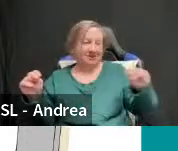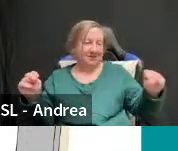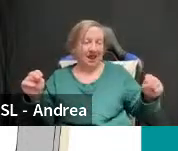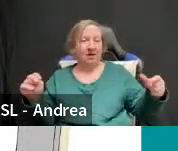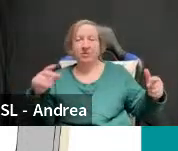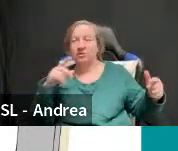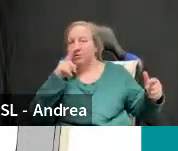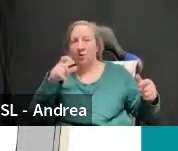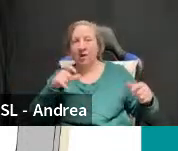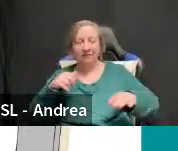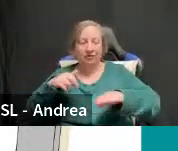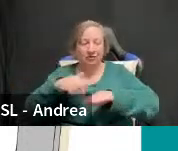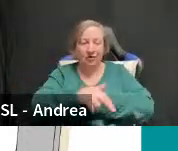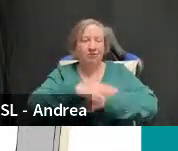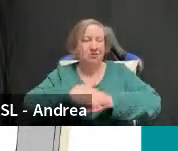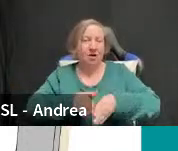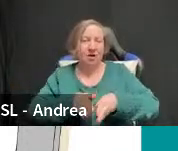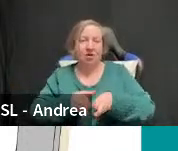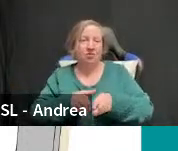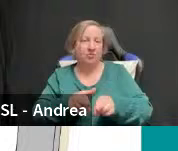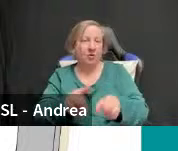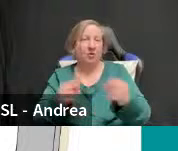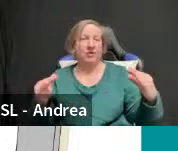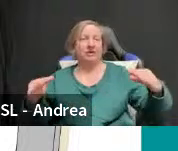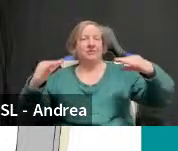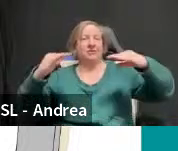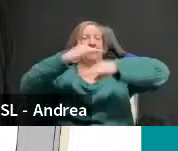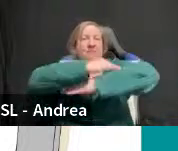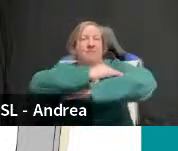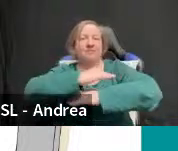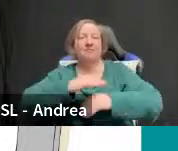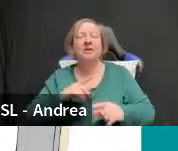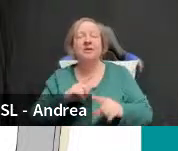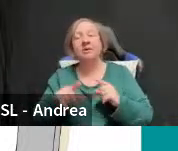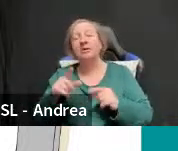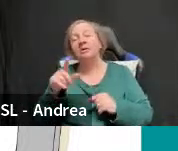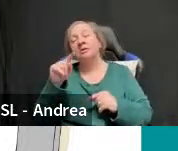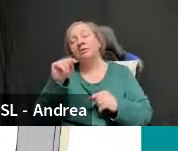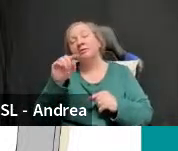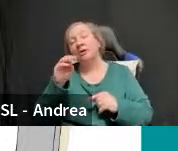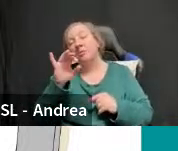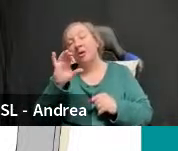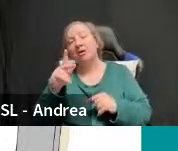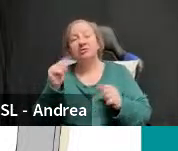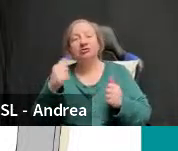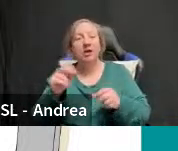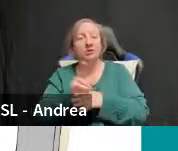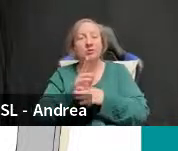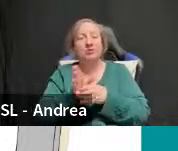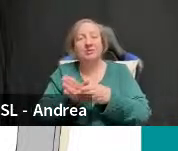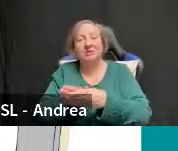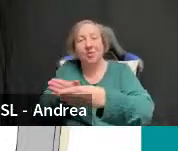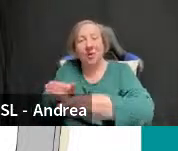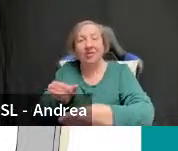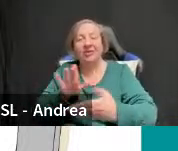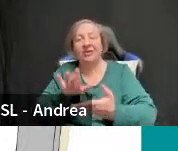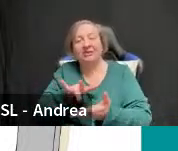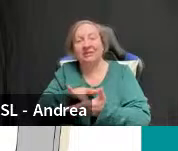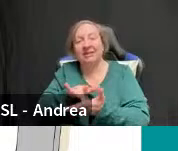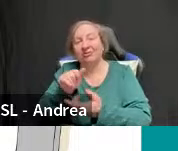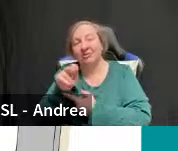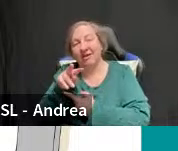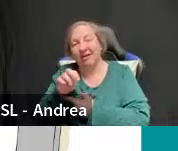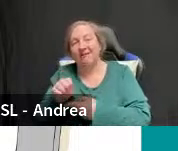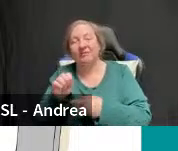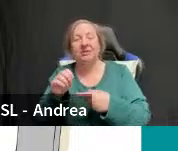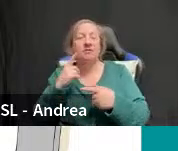done here with Center Avenue, we've tried to extract as much width of Center Avenue to allow for as many